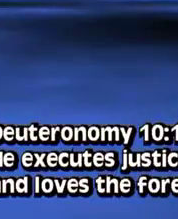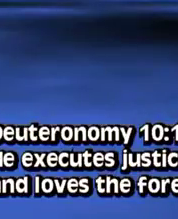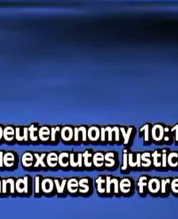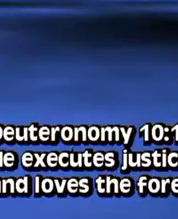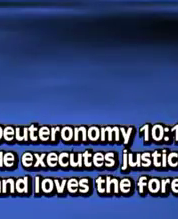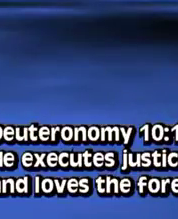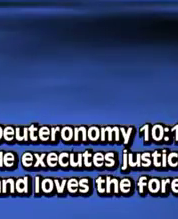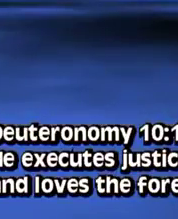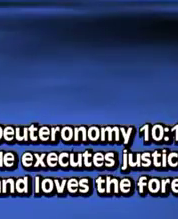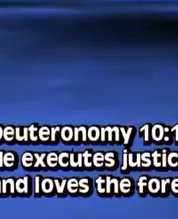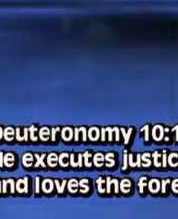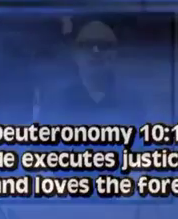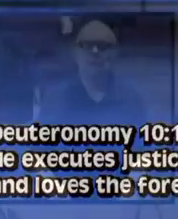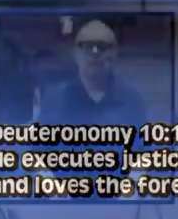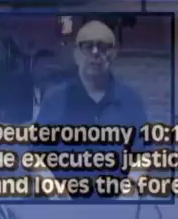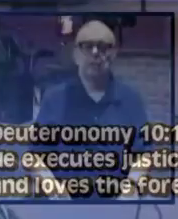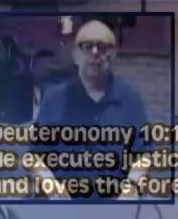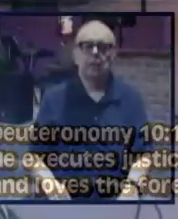clothing.